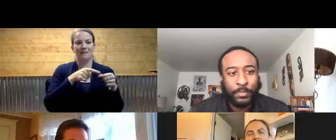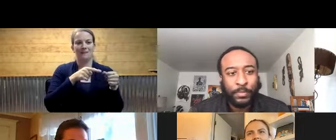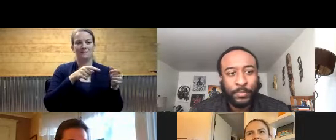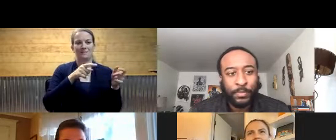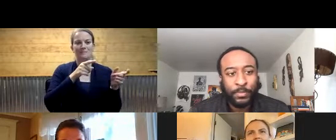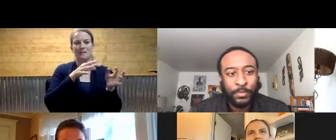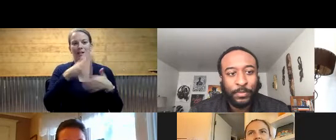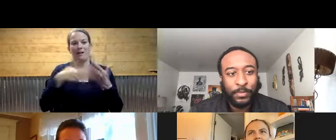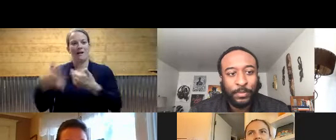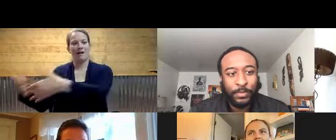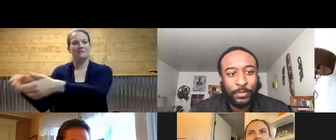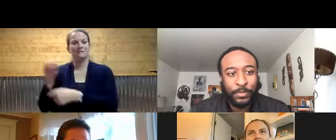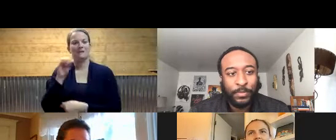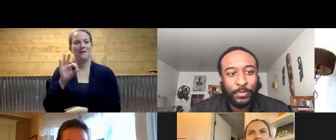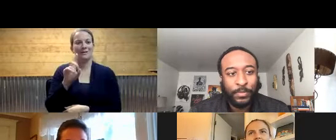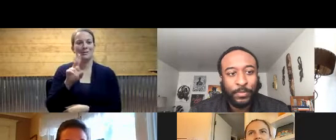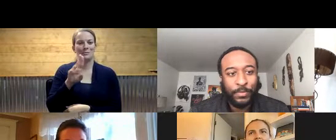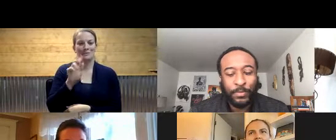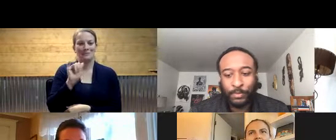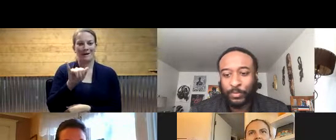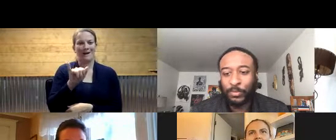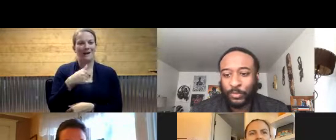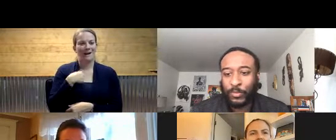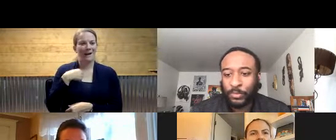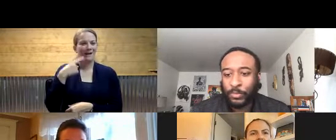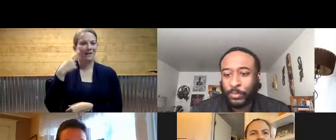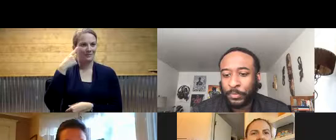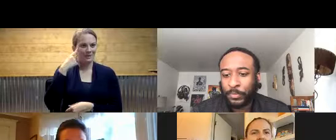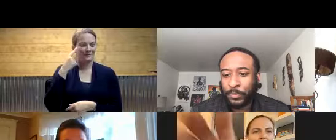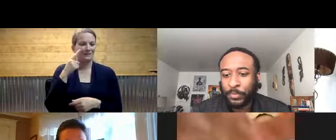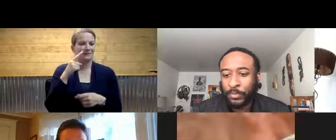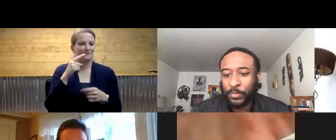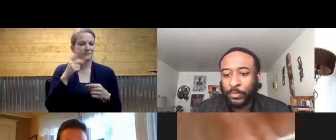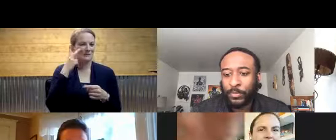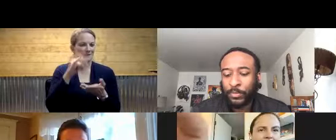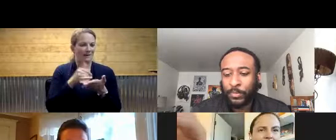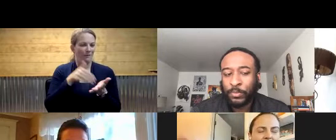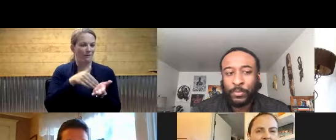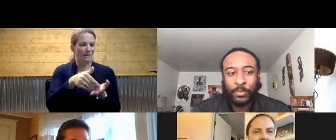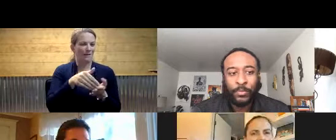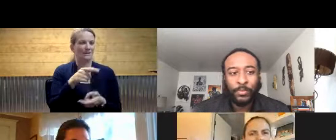that a lot in Dubai. So I'm going to share that right here. I always